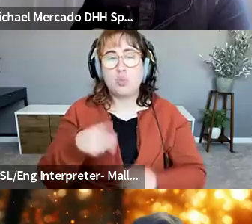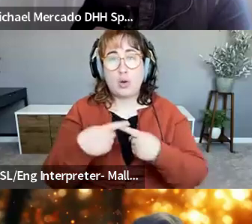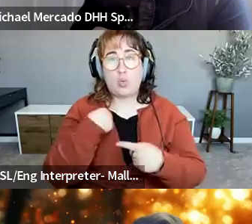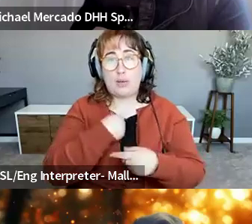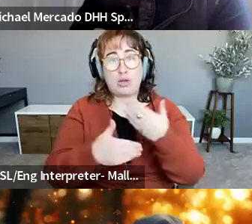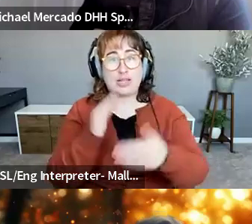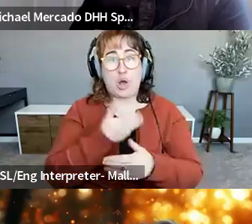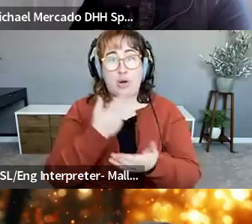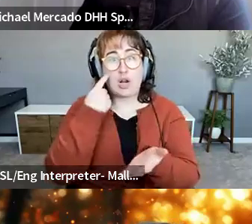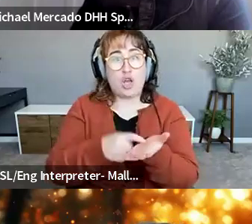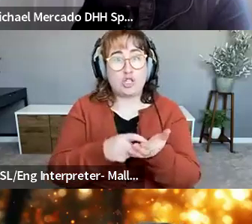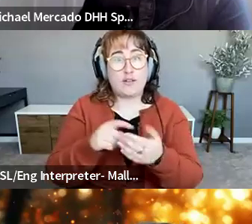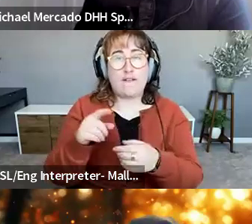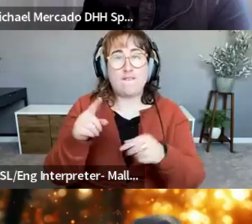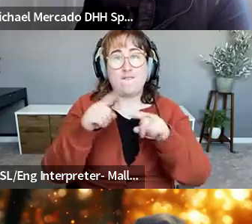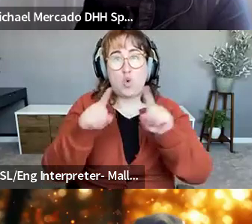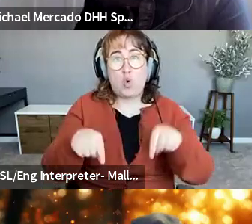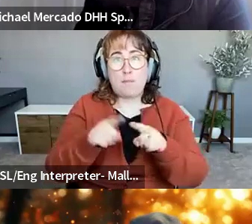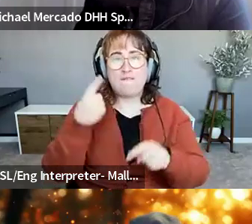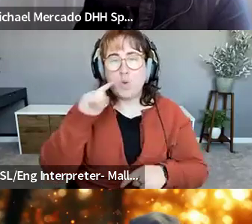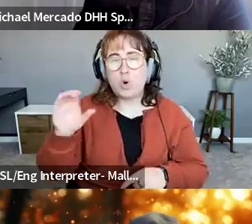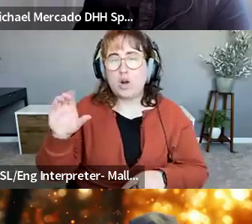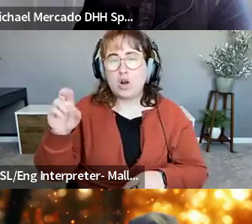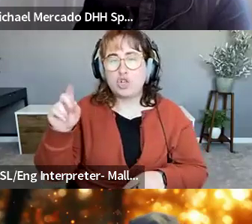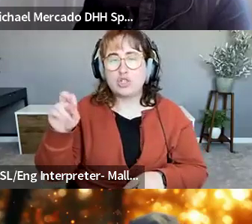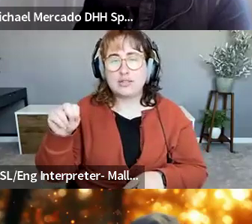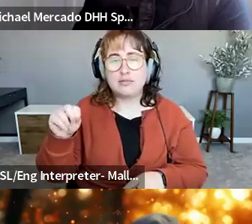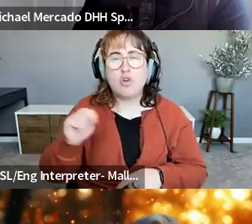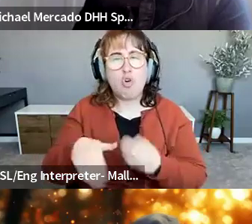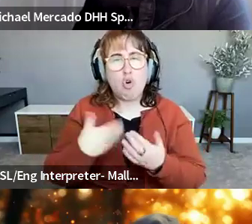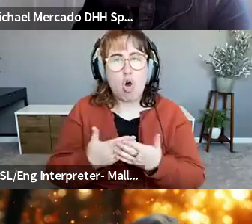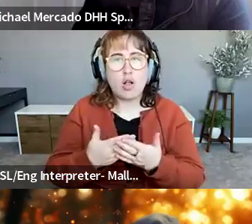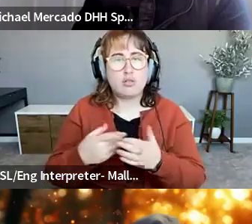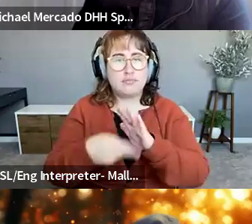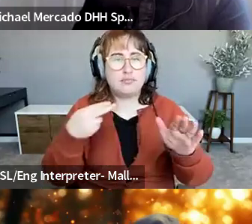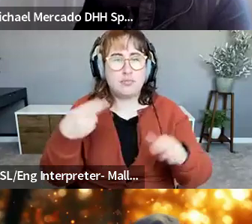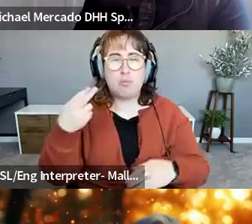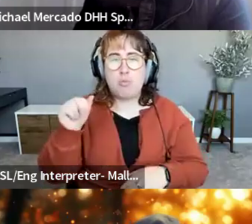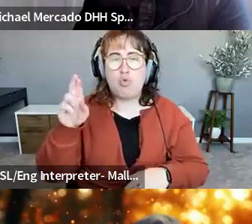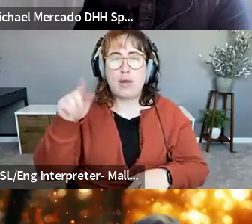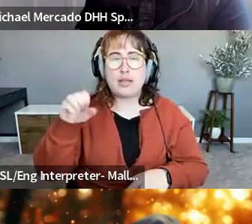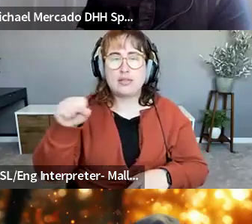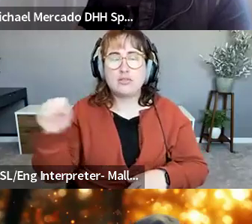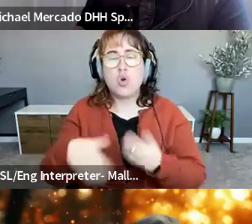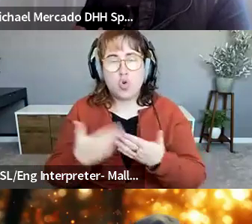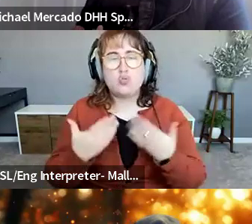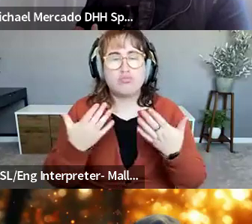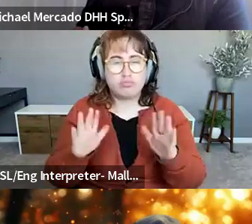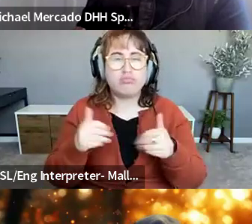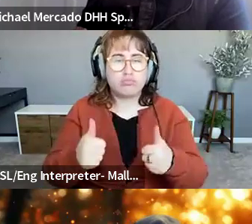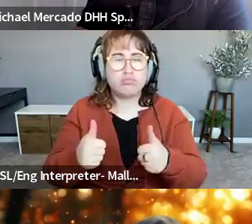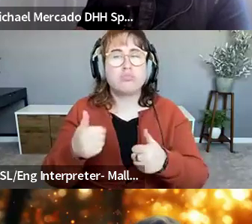acknowledgement forms for ARF push-ins, all of them were held harmless, right? All of them were going to be looking at a rate reduction. So